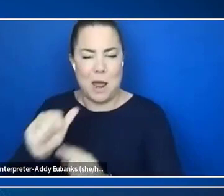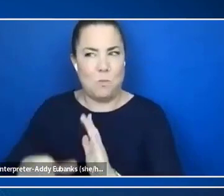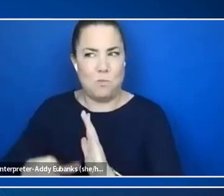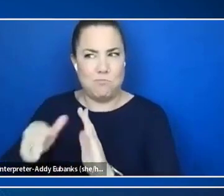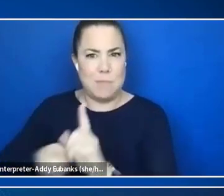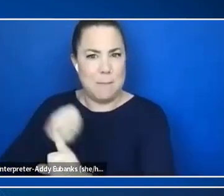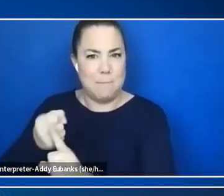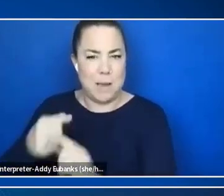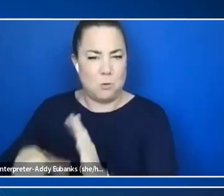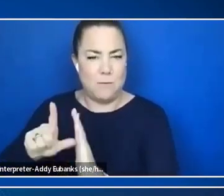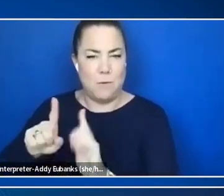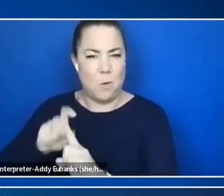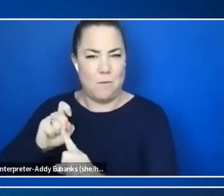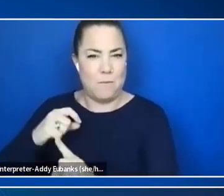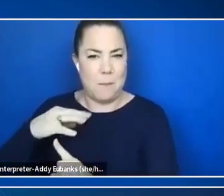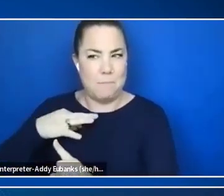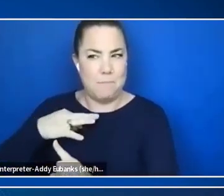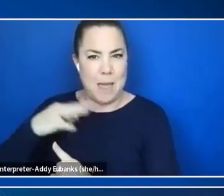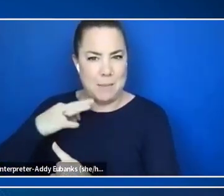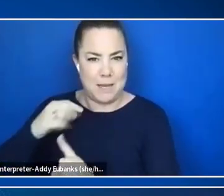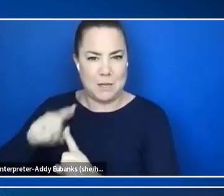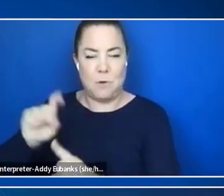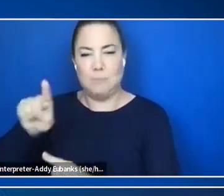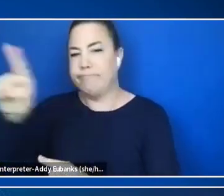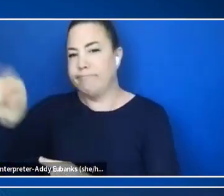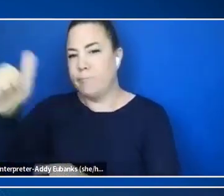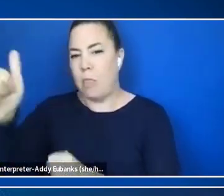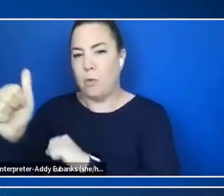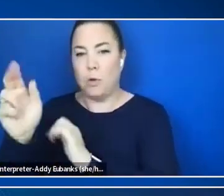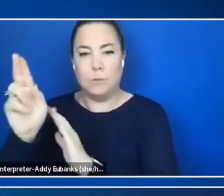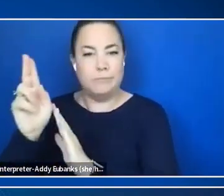of applications for a foreign university.